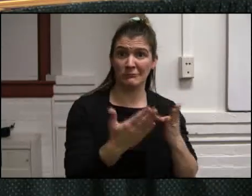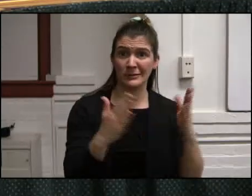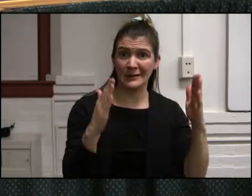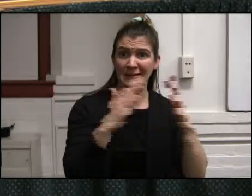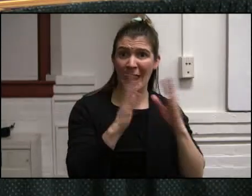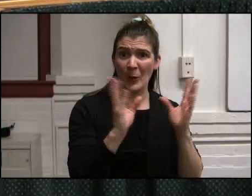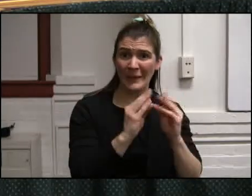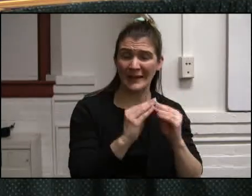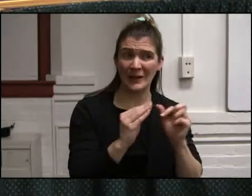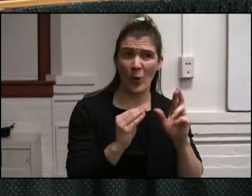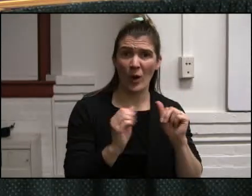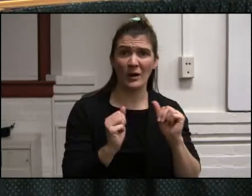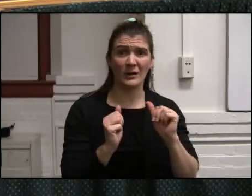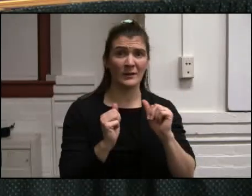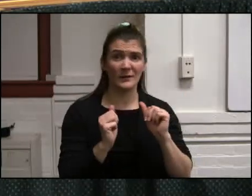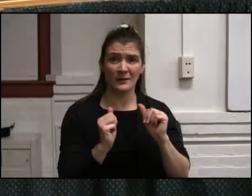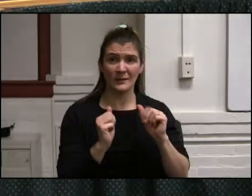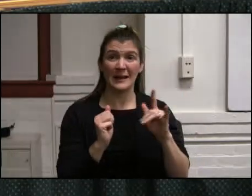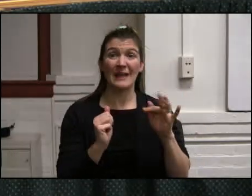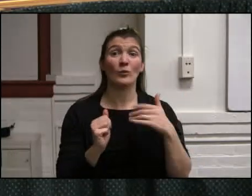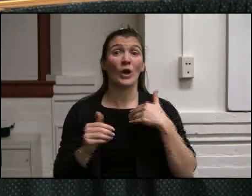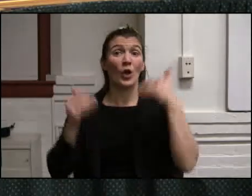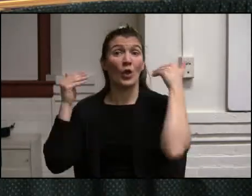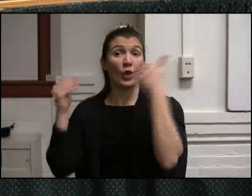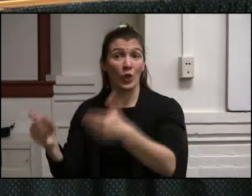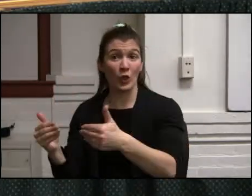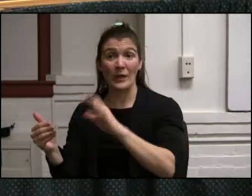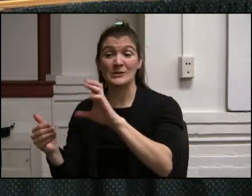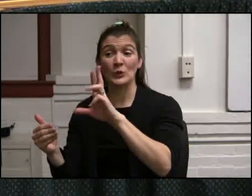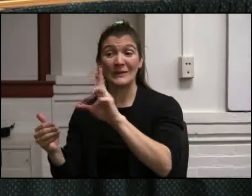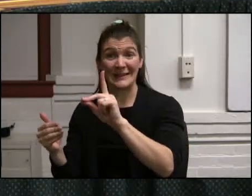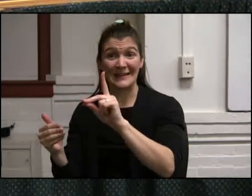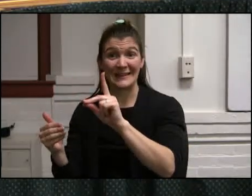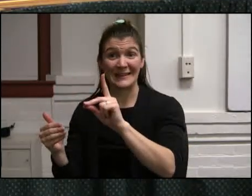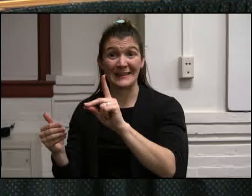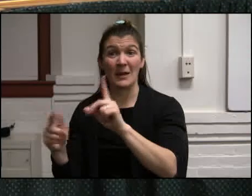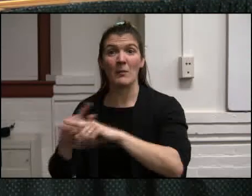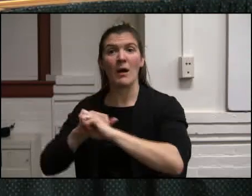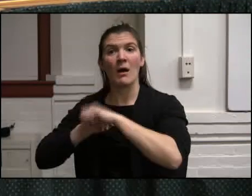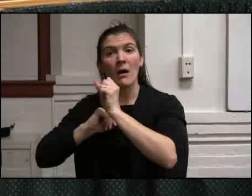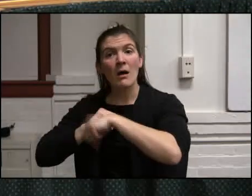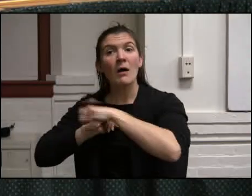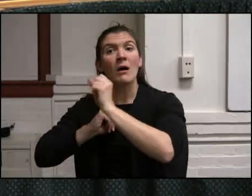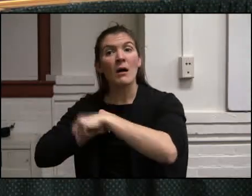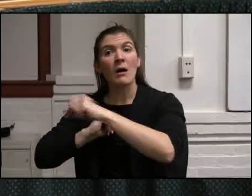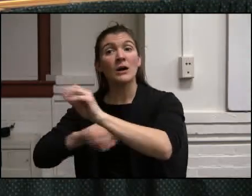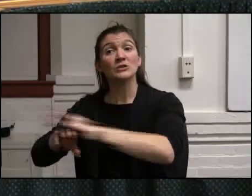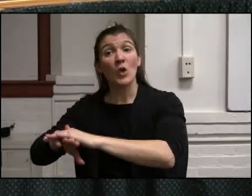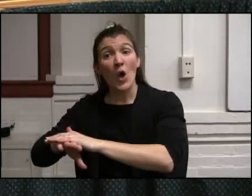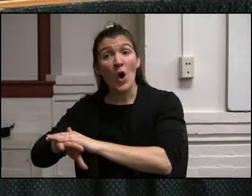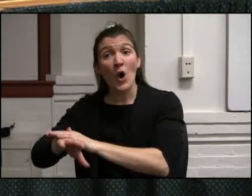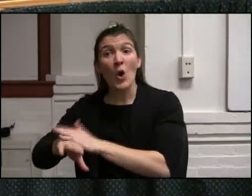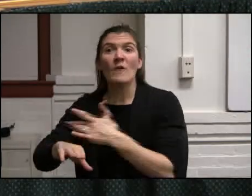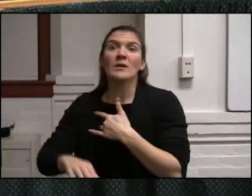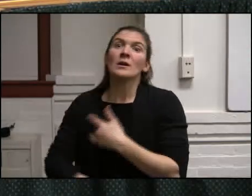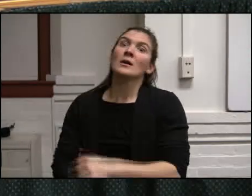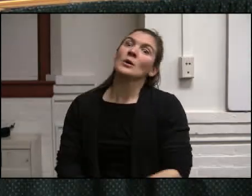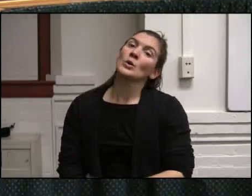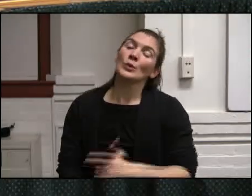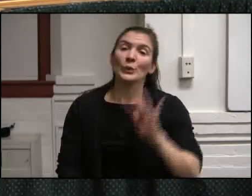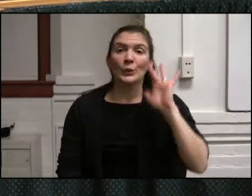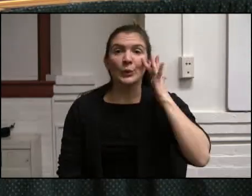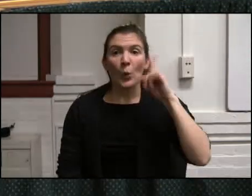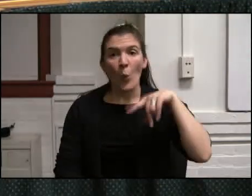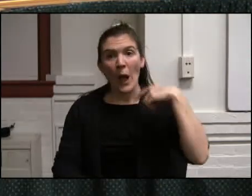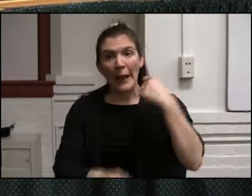we don't do that, and the CUD looks like it's going to take ages, then it'll be a whole year before we can